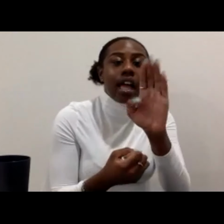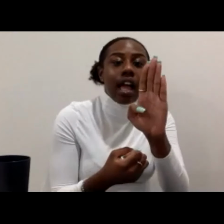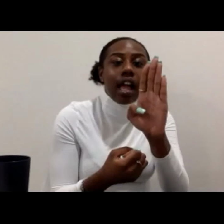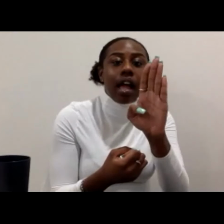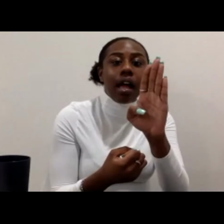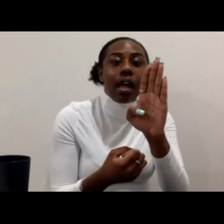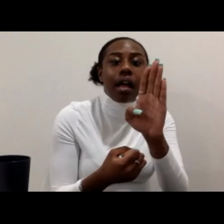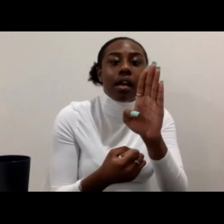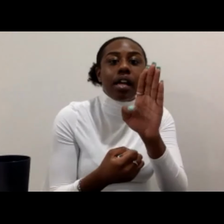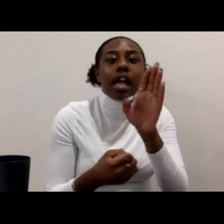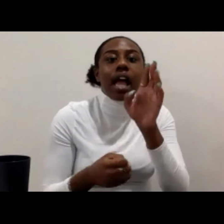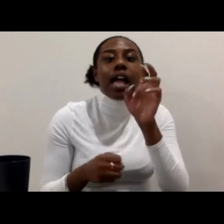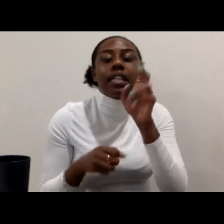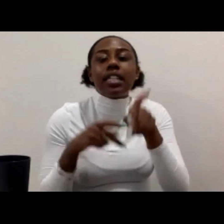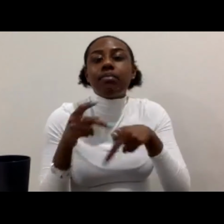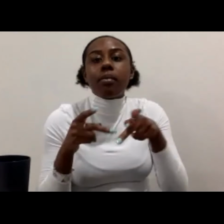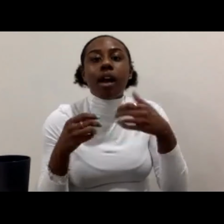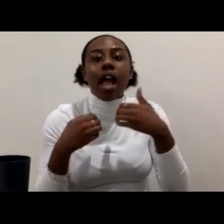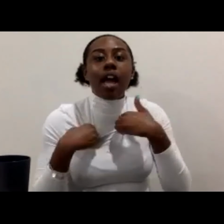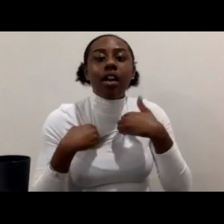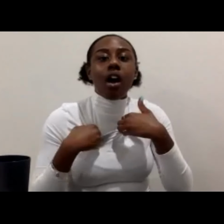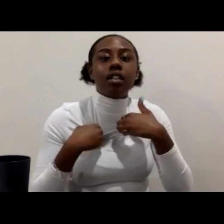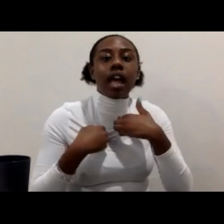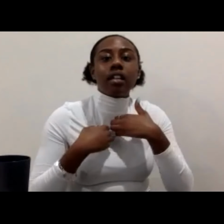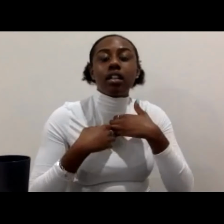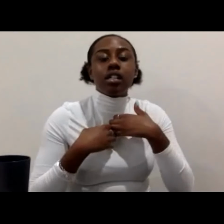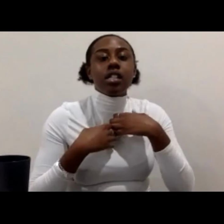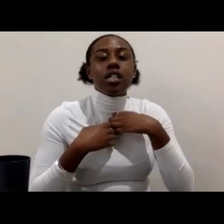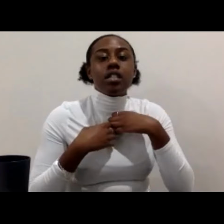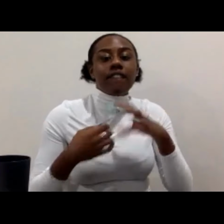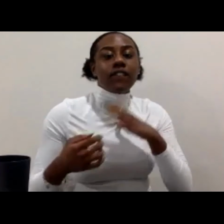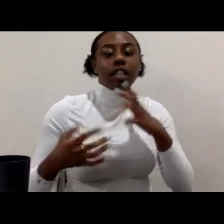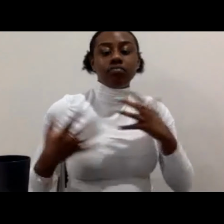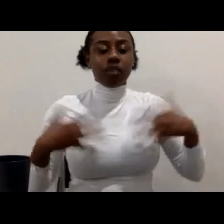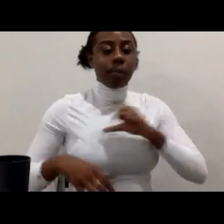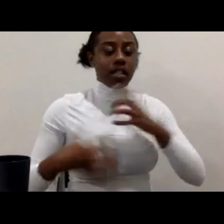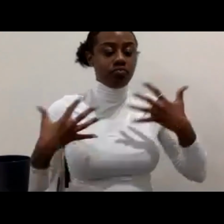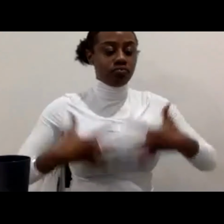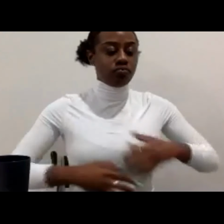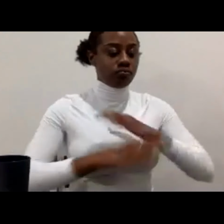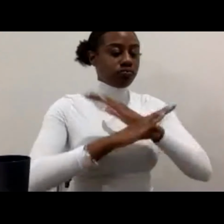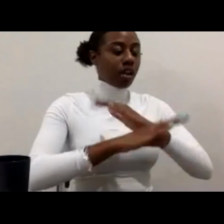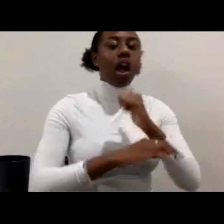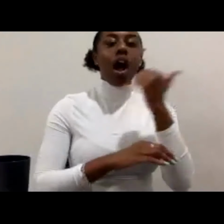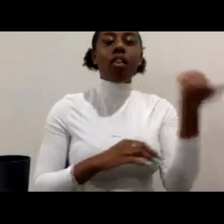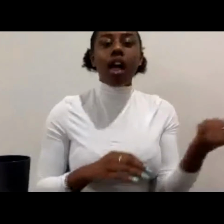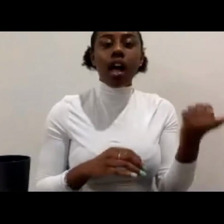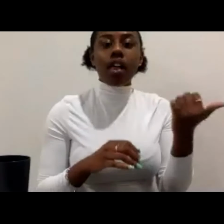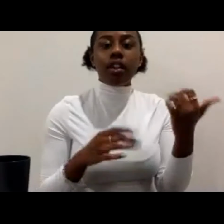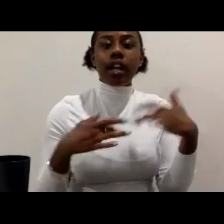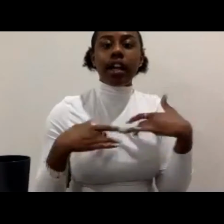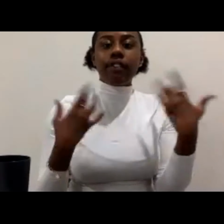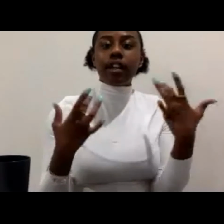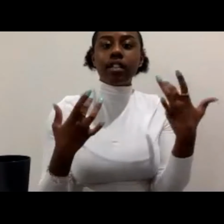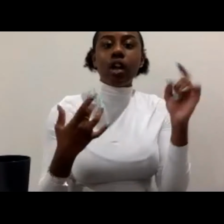tactical gear in the whole nine. And out of all the other events we have up and around this island, only the people,